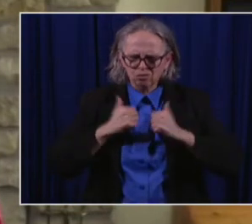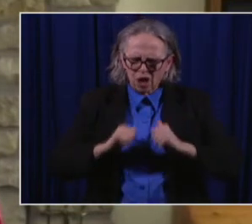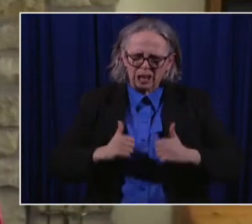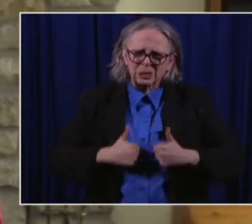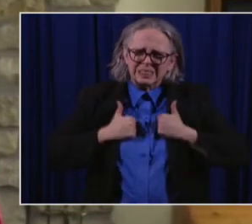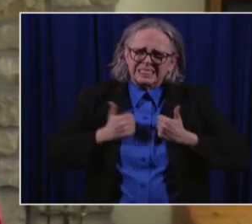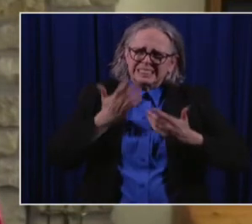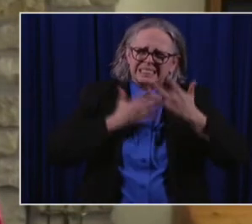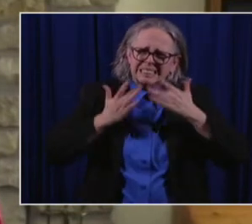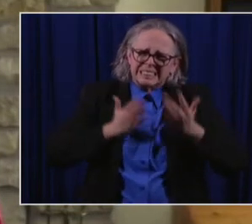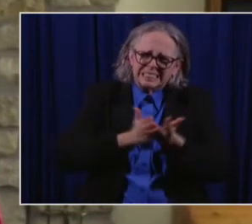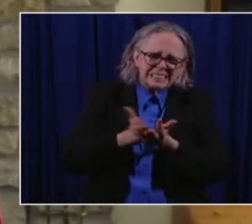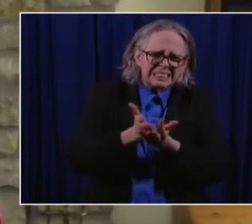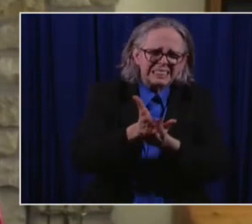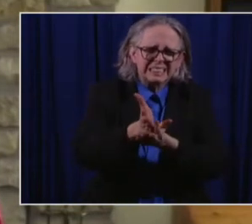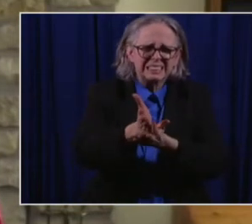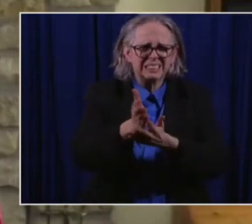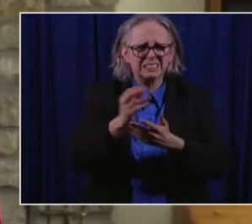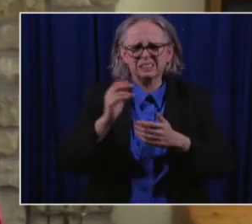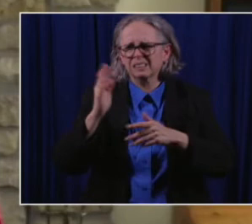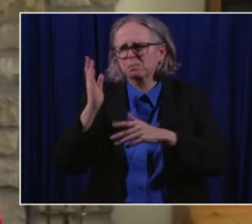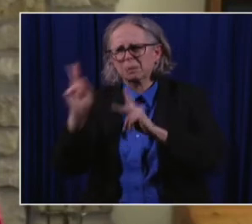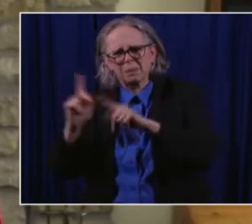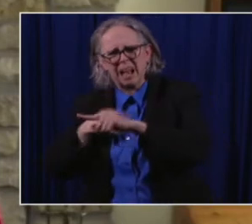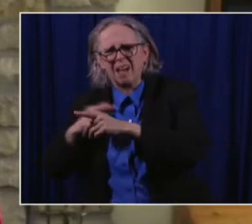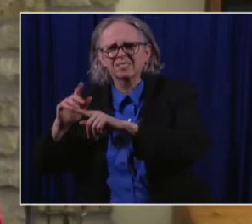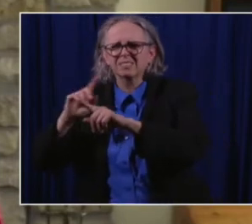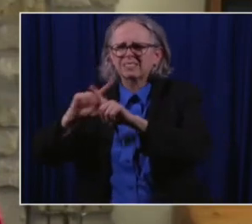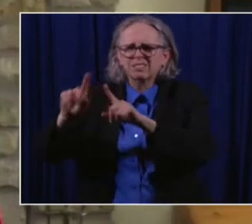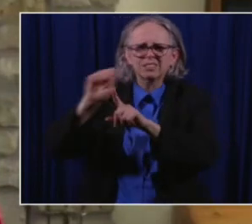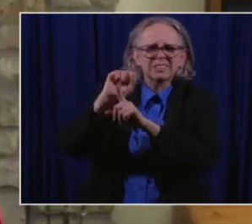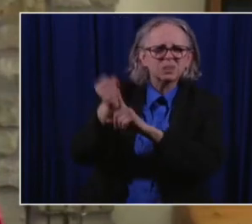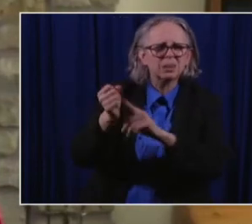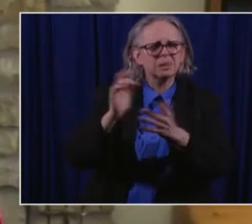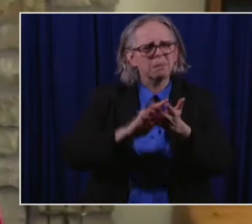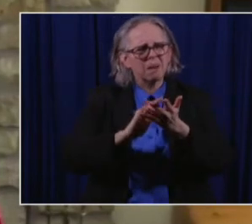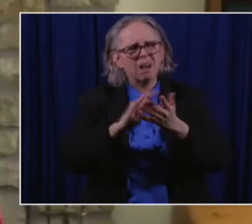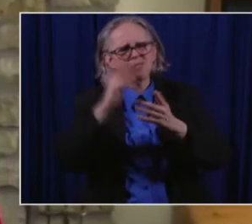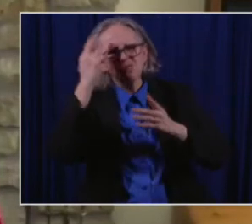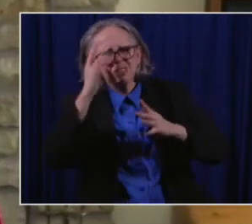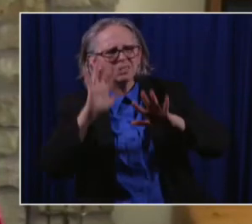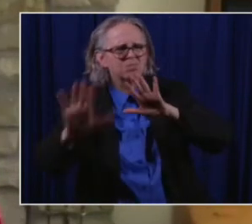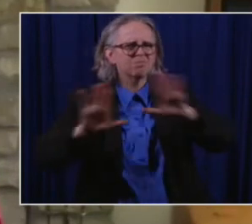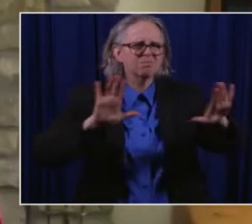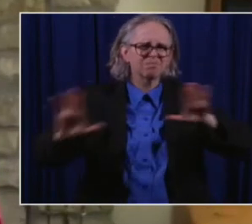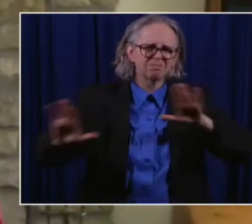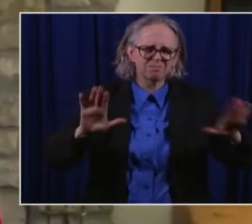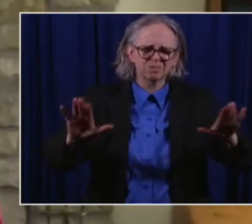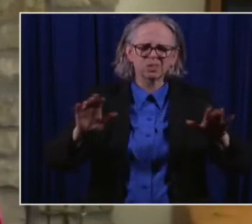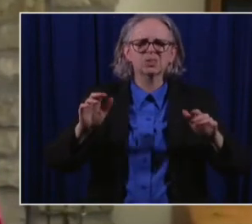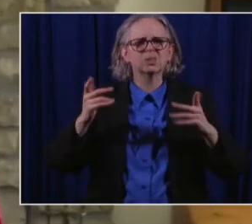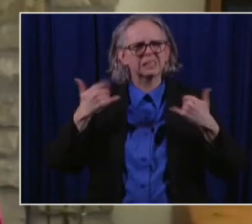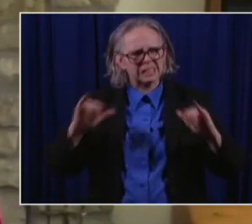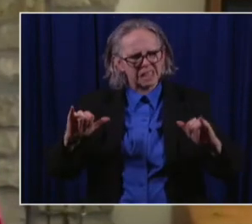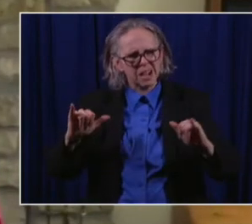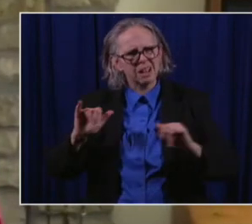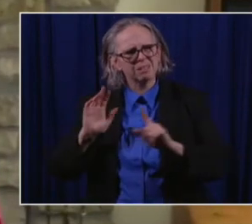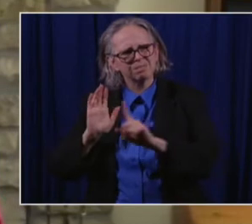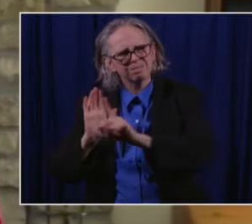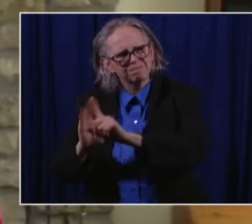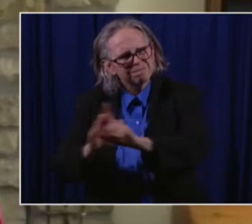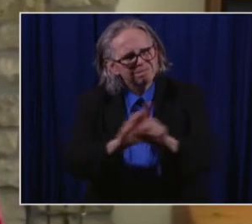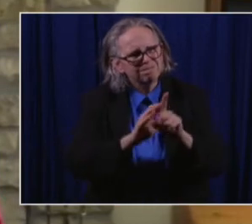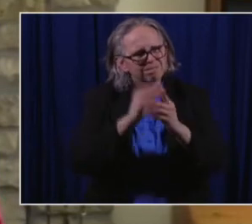situation, and so I just think that it's important for all of us to remember that. Let me go to